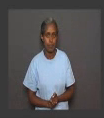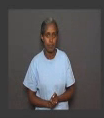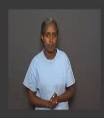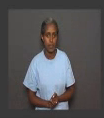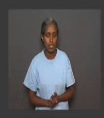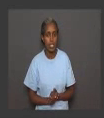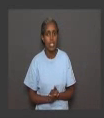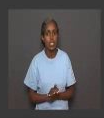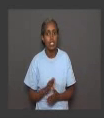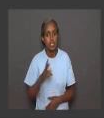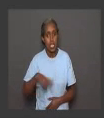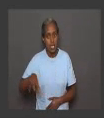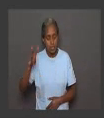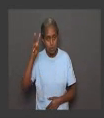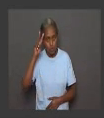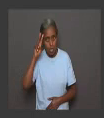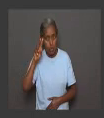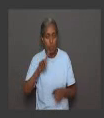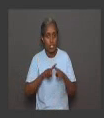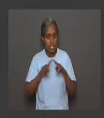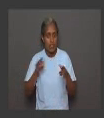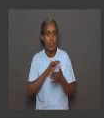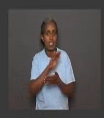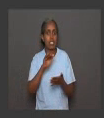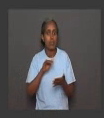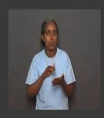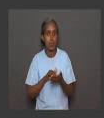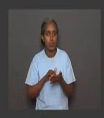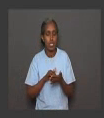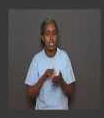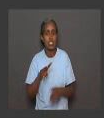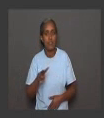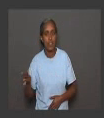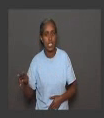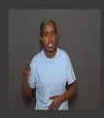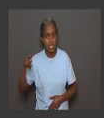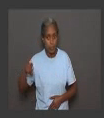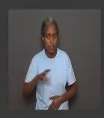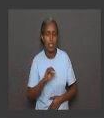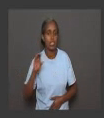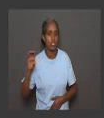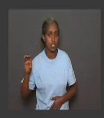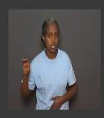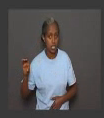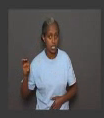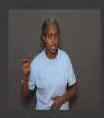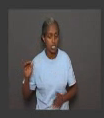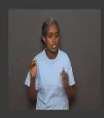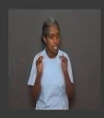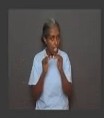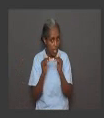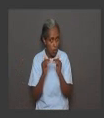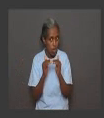The square of the difference between the vectors P and C is